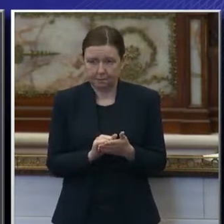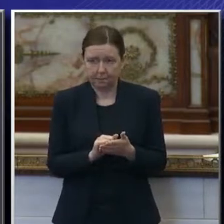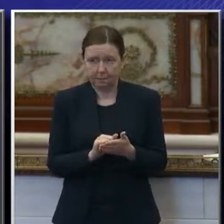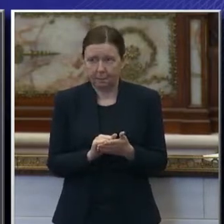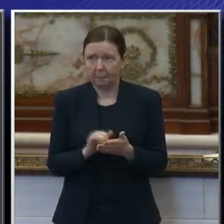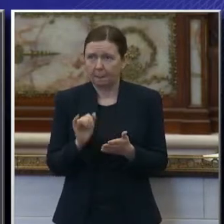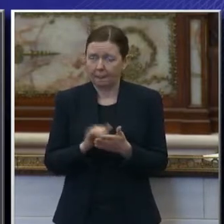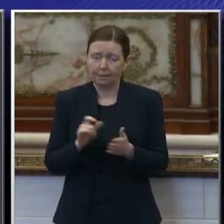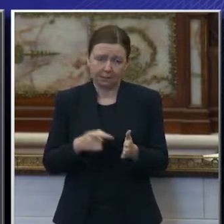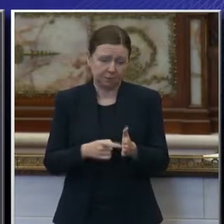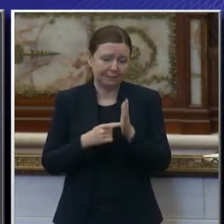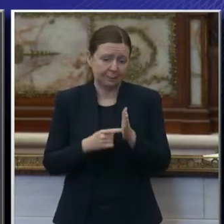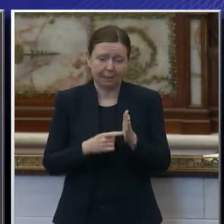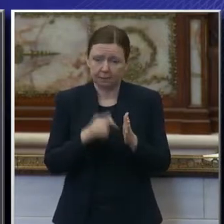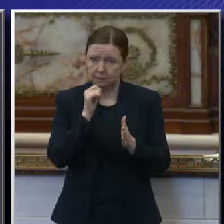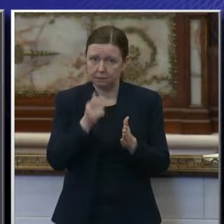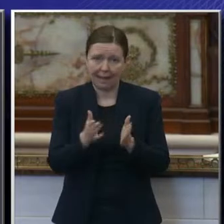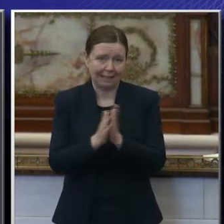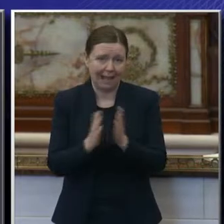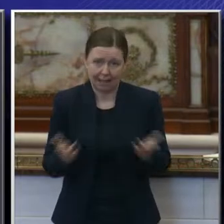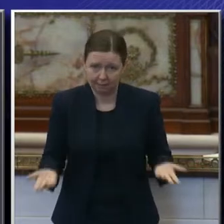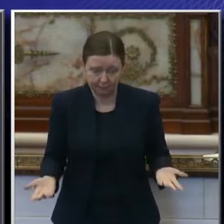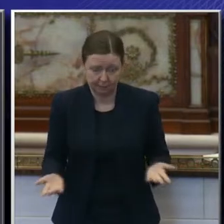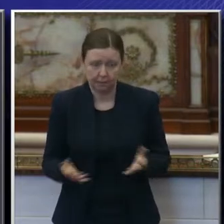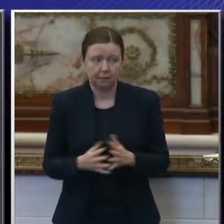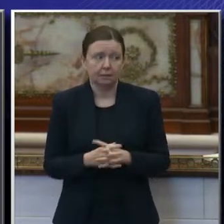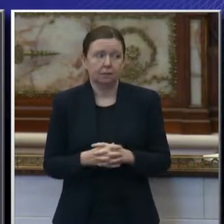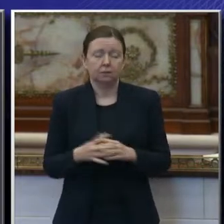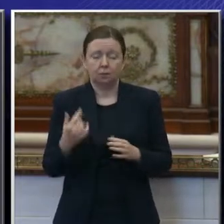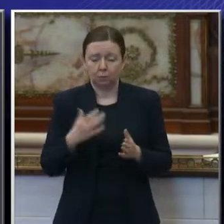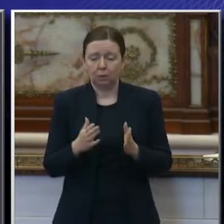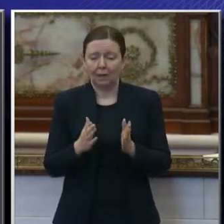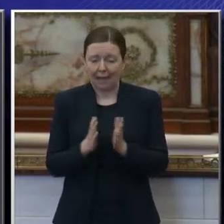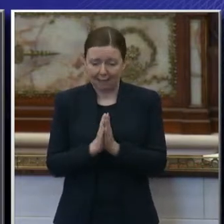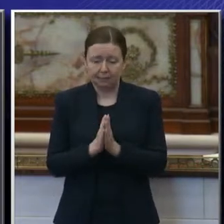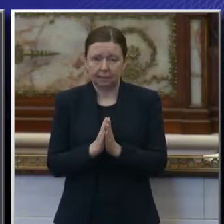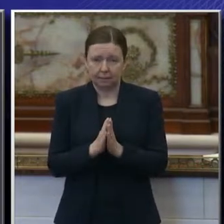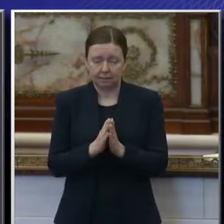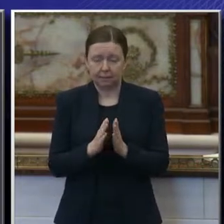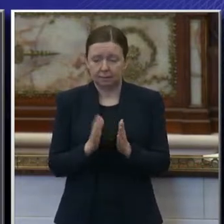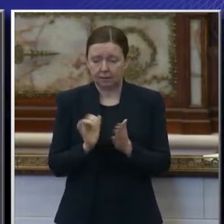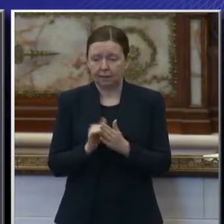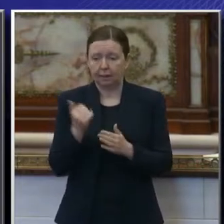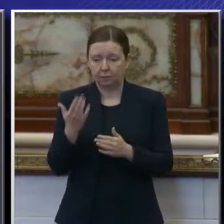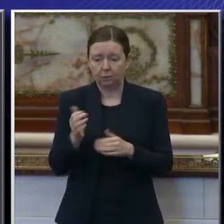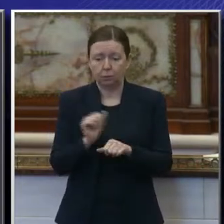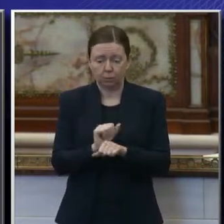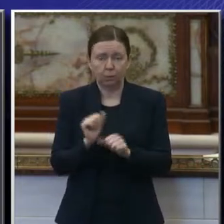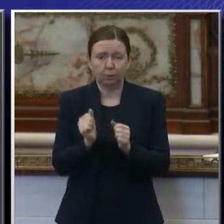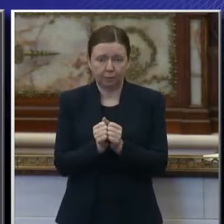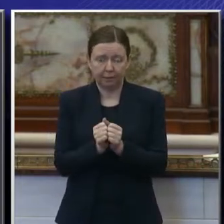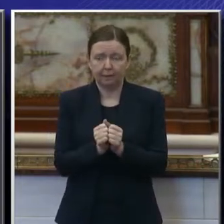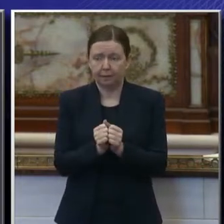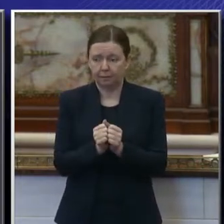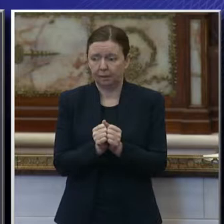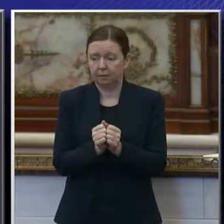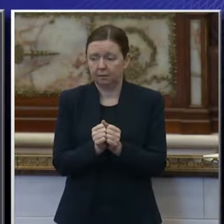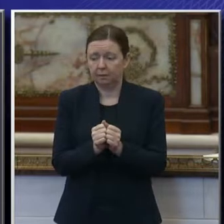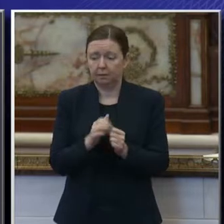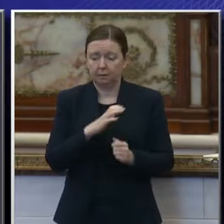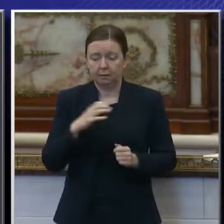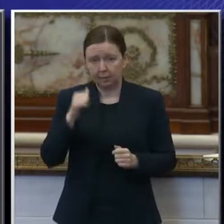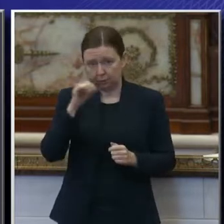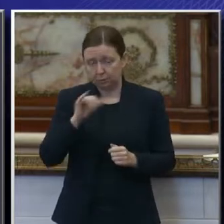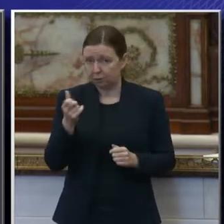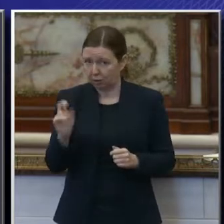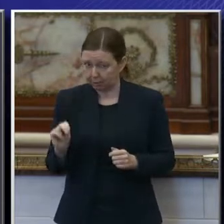that should be a demand, not an ask. So we're asking, you know, that you work with Councilman